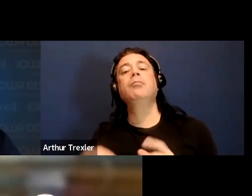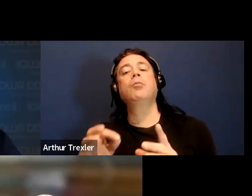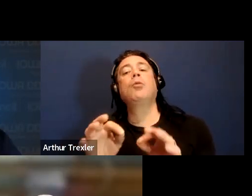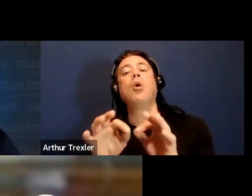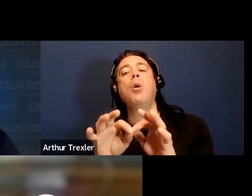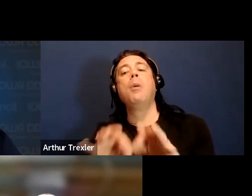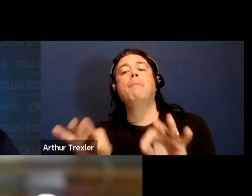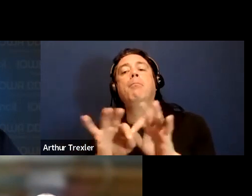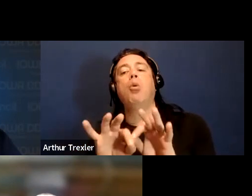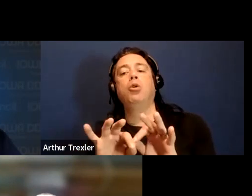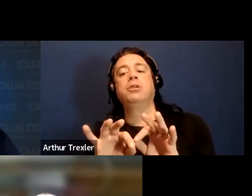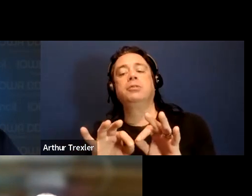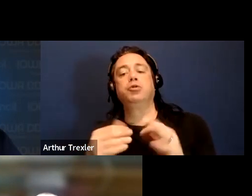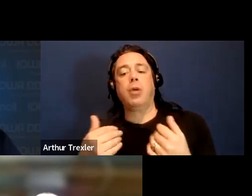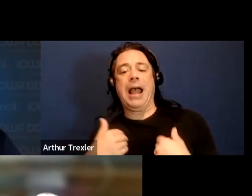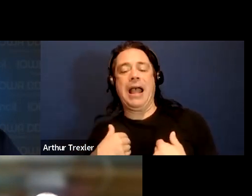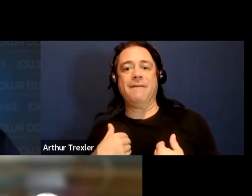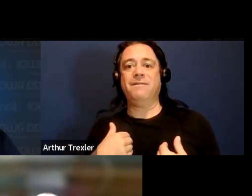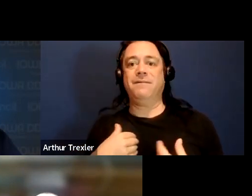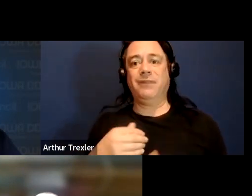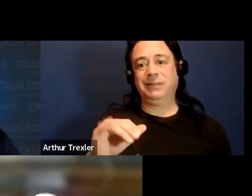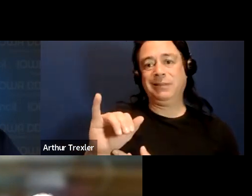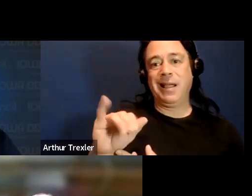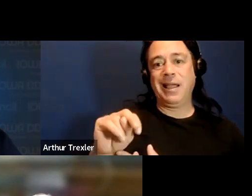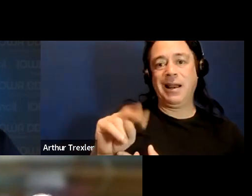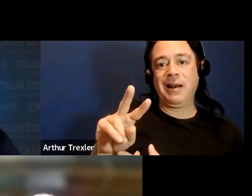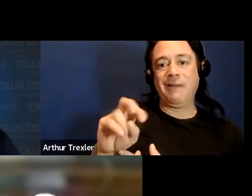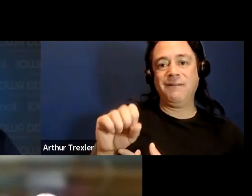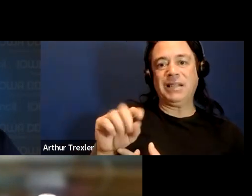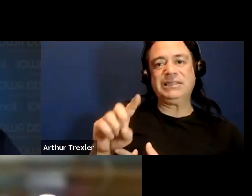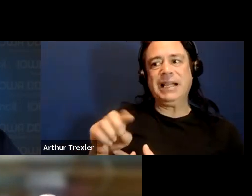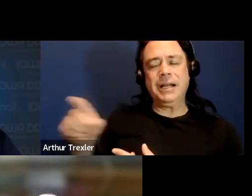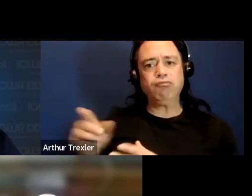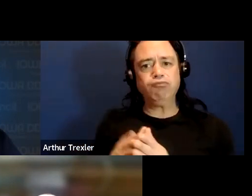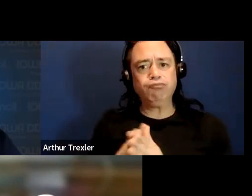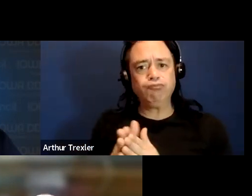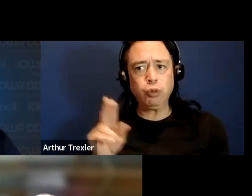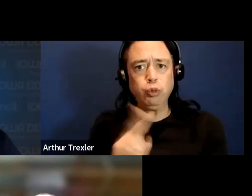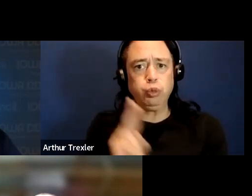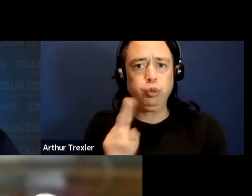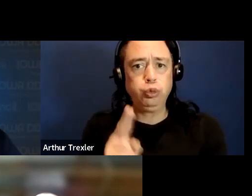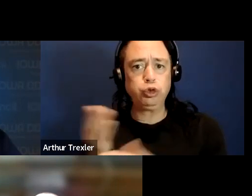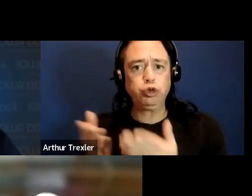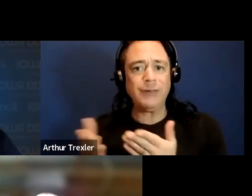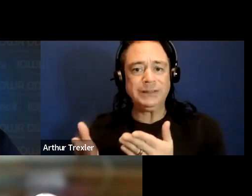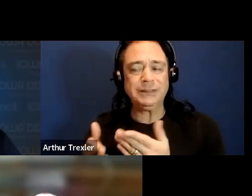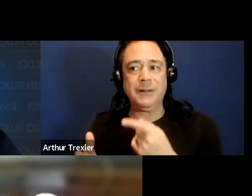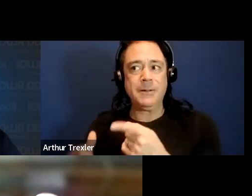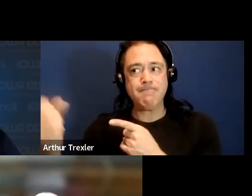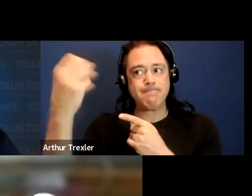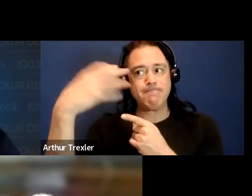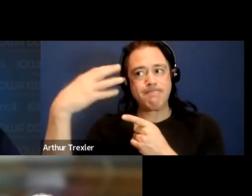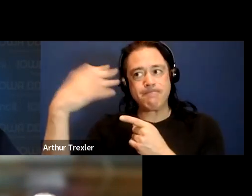have invested Iowans really contributing as we move